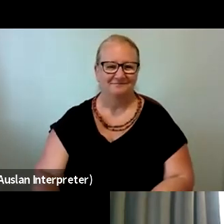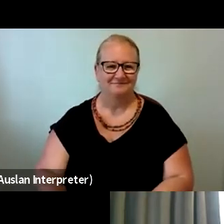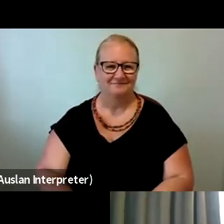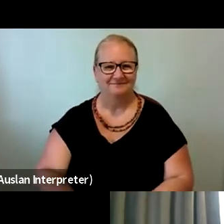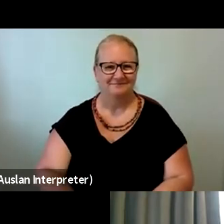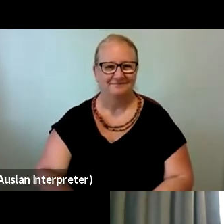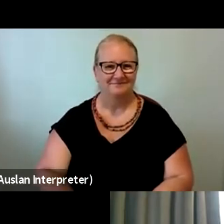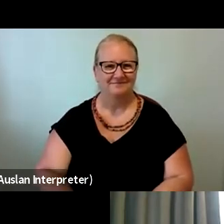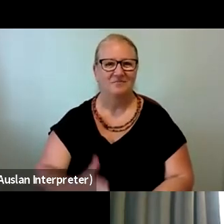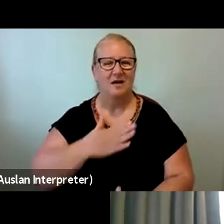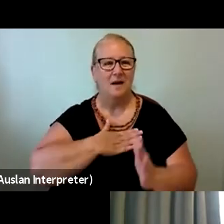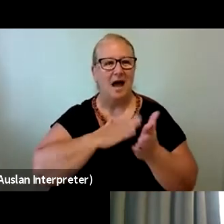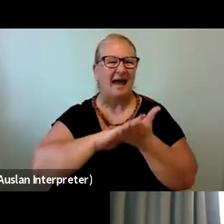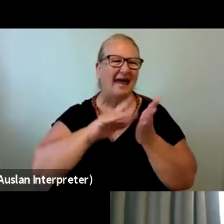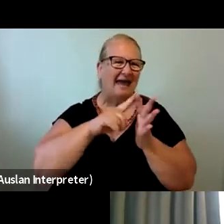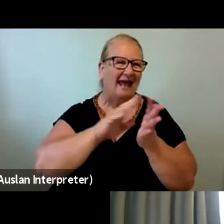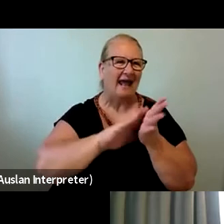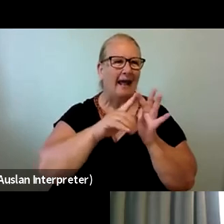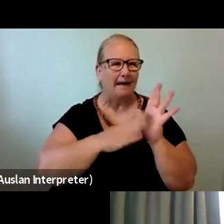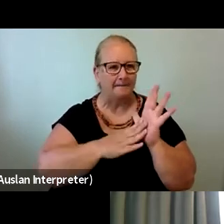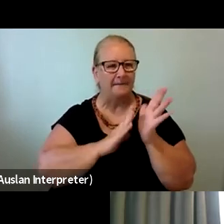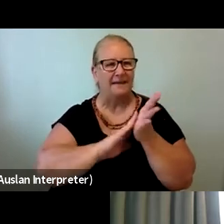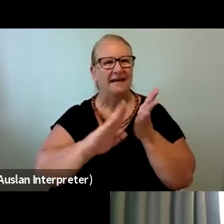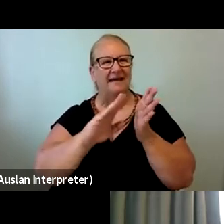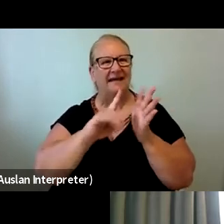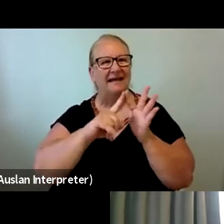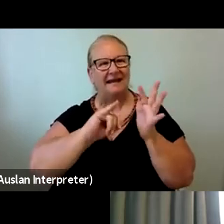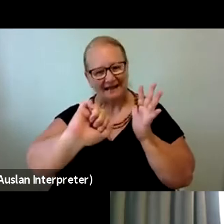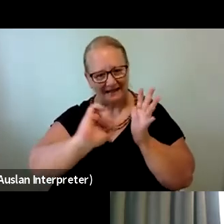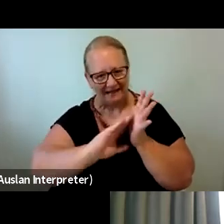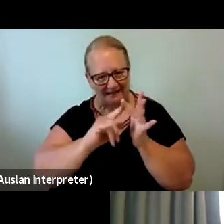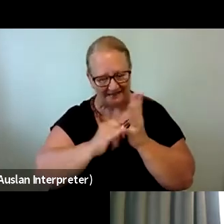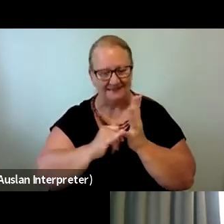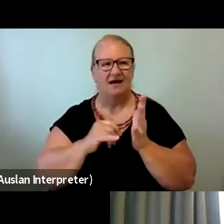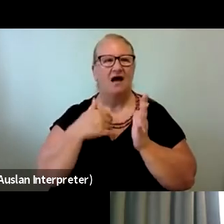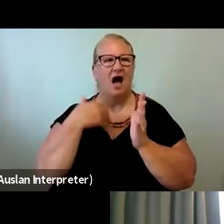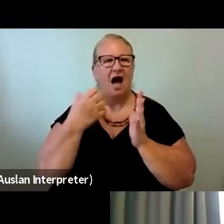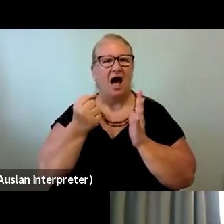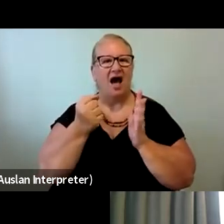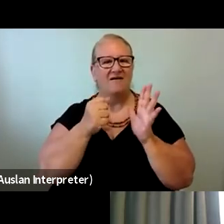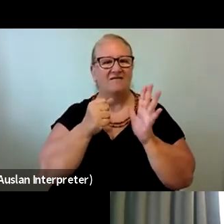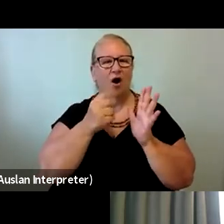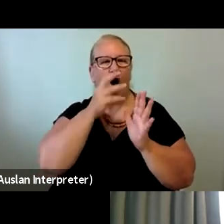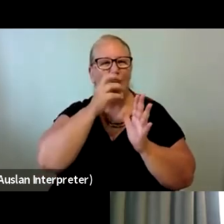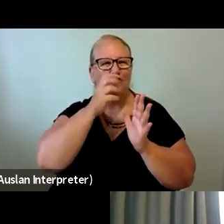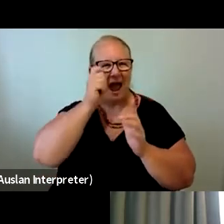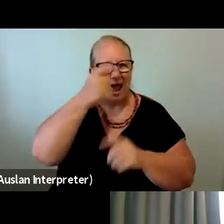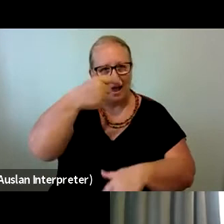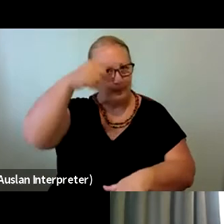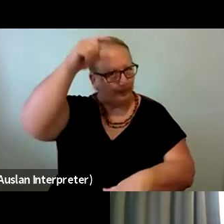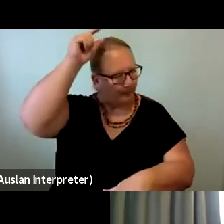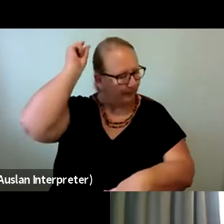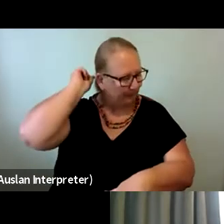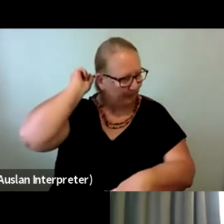My pronouns are he, him, his, and I've got auburn mohawk running down